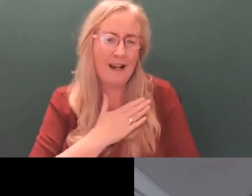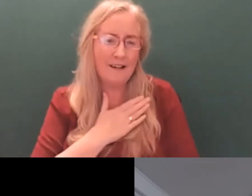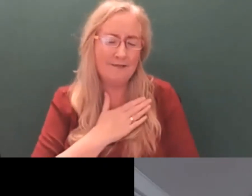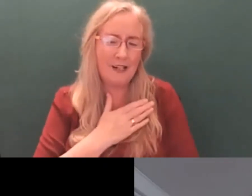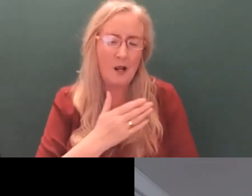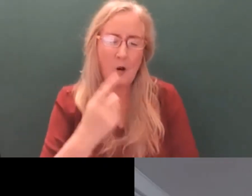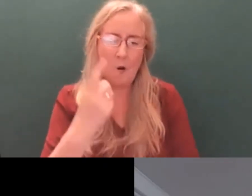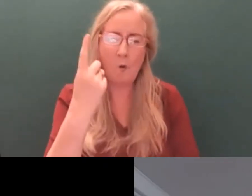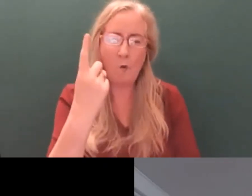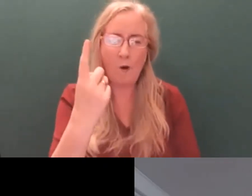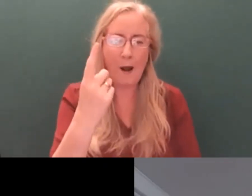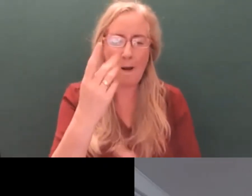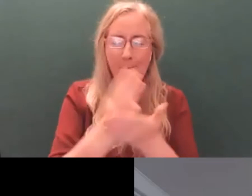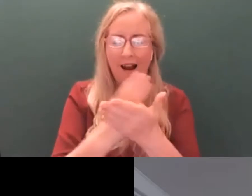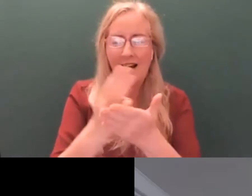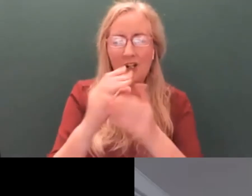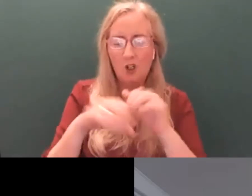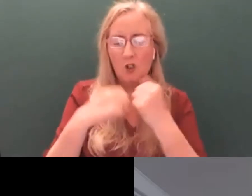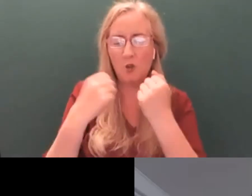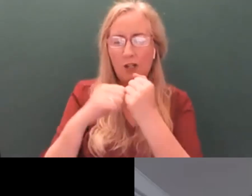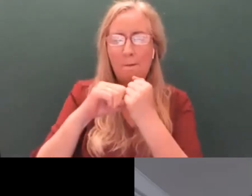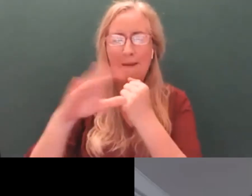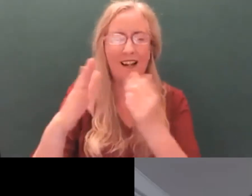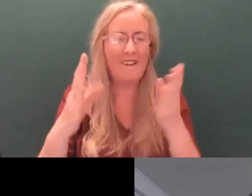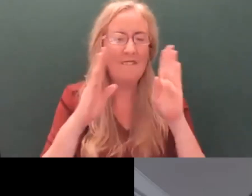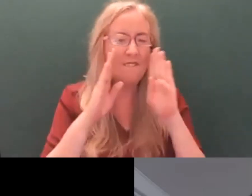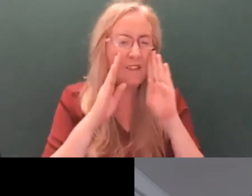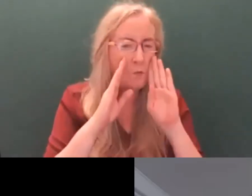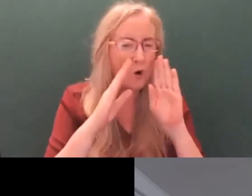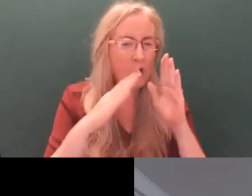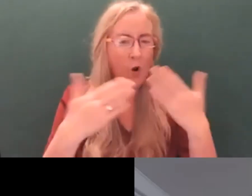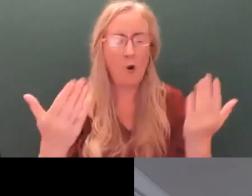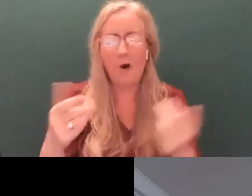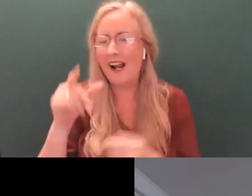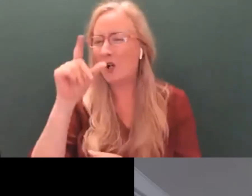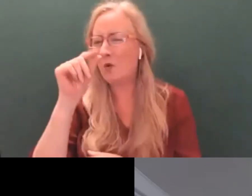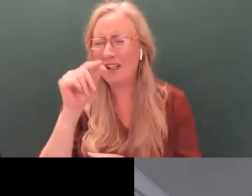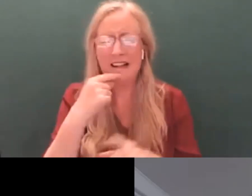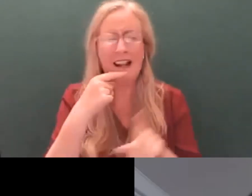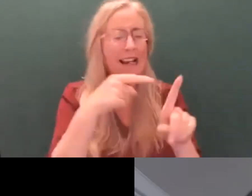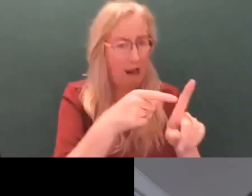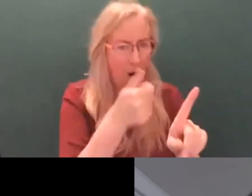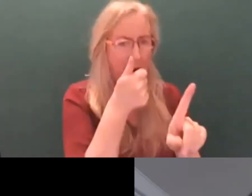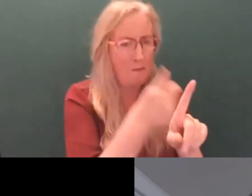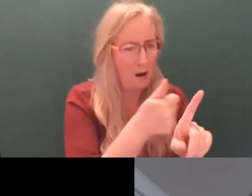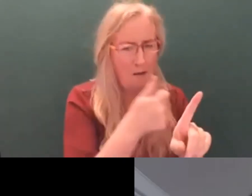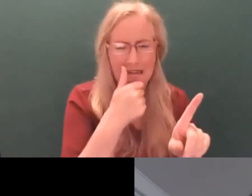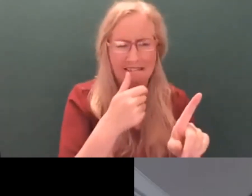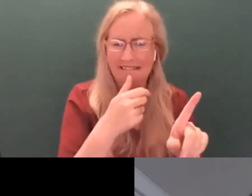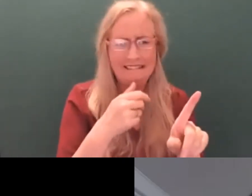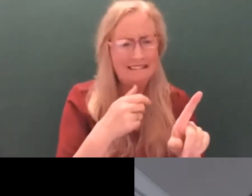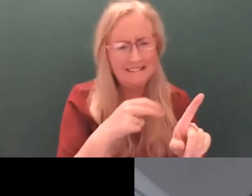media part, perhaps it's Facebook or Twitter, and you don't feel able to go across